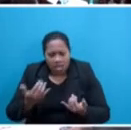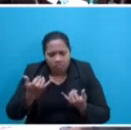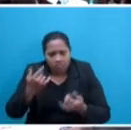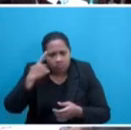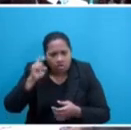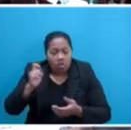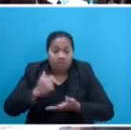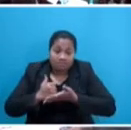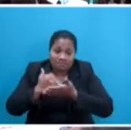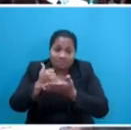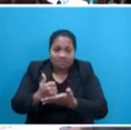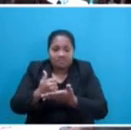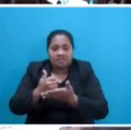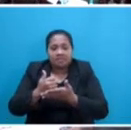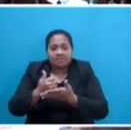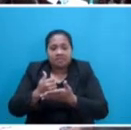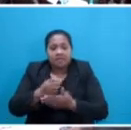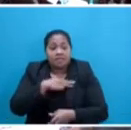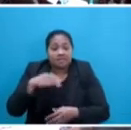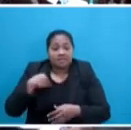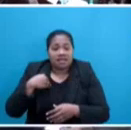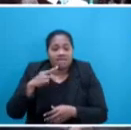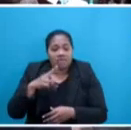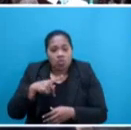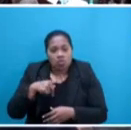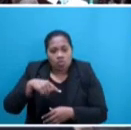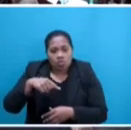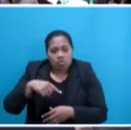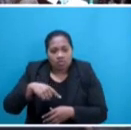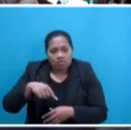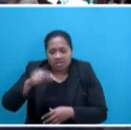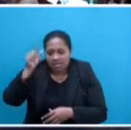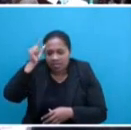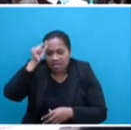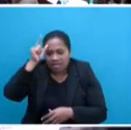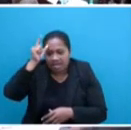the Assistant Minister for Itaukei Affairs, the Honourable Selai